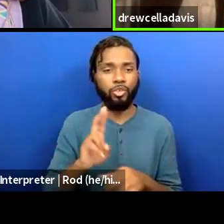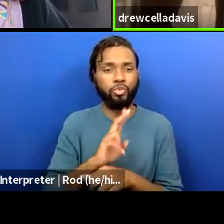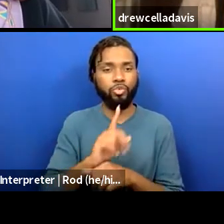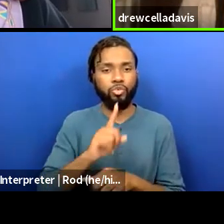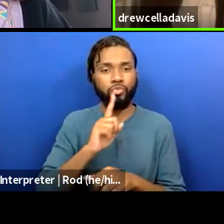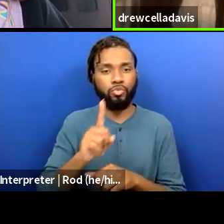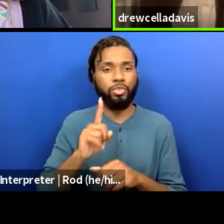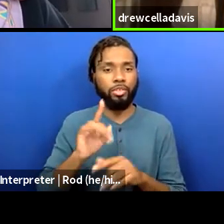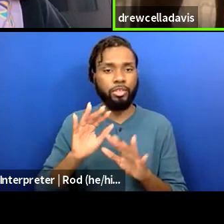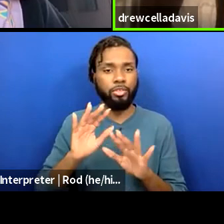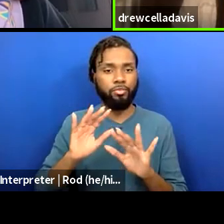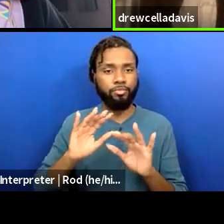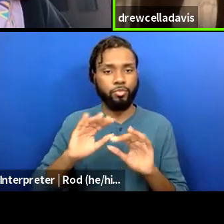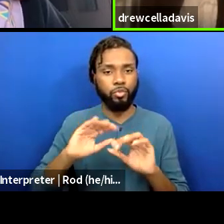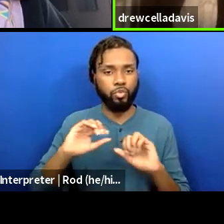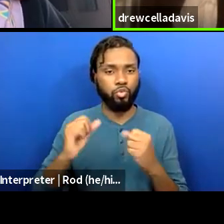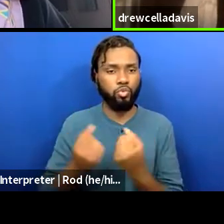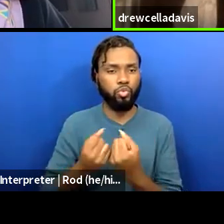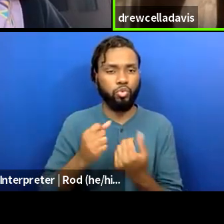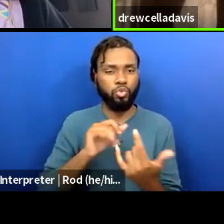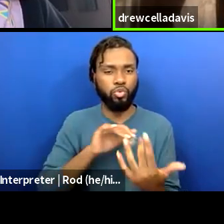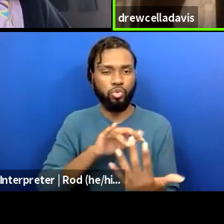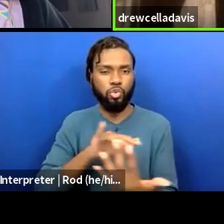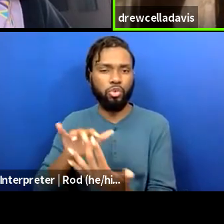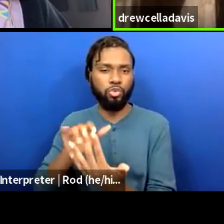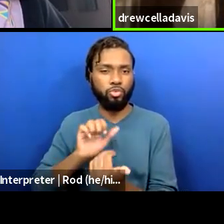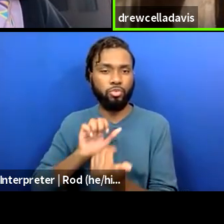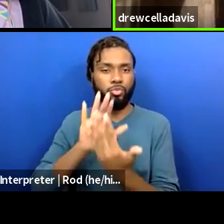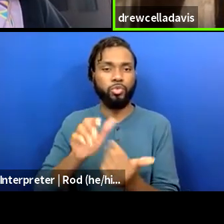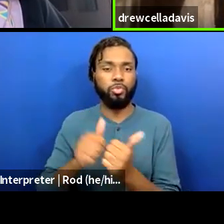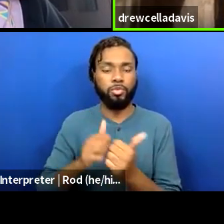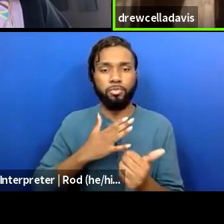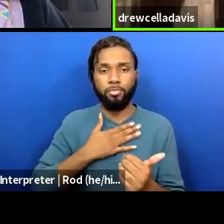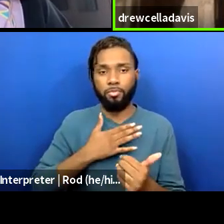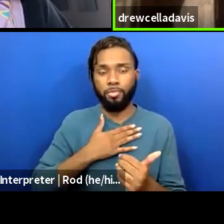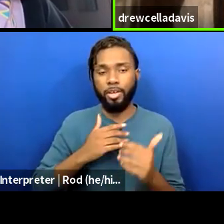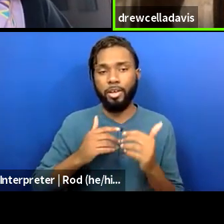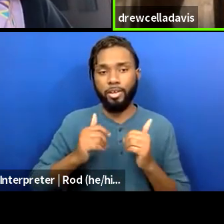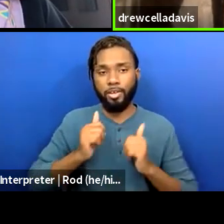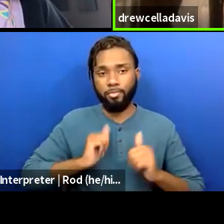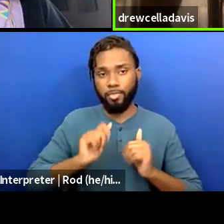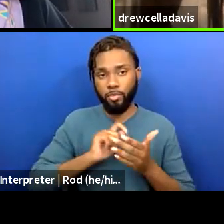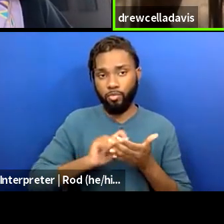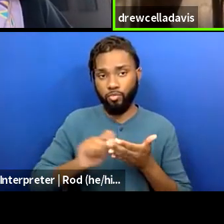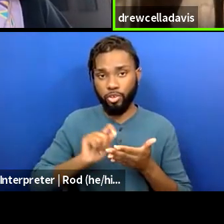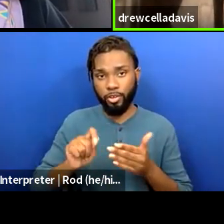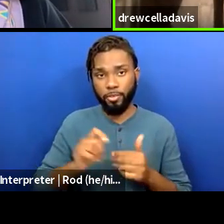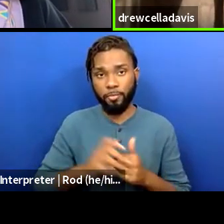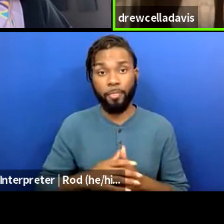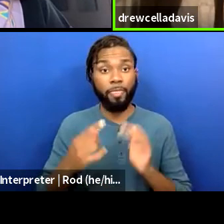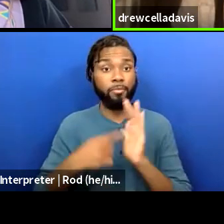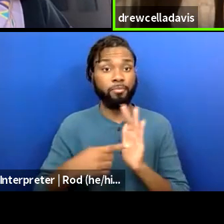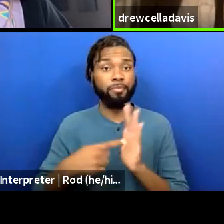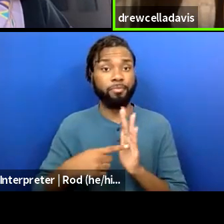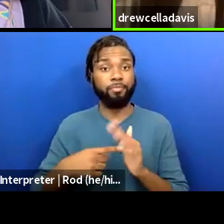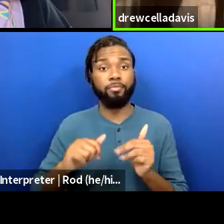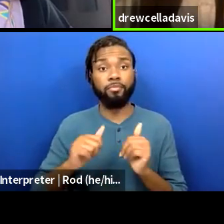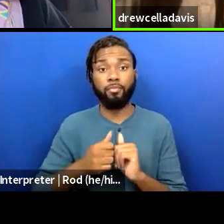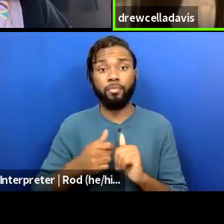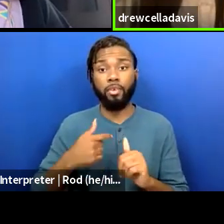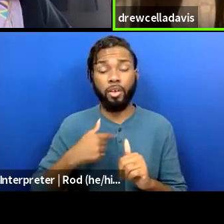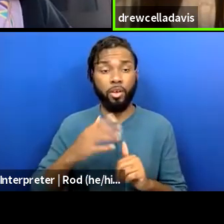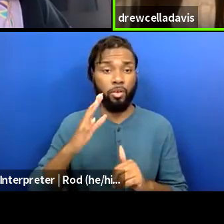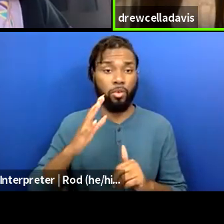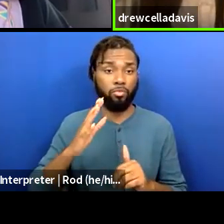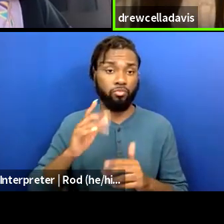sociological lens in my playwriting. So for example, the way I would like write